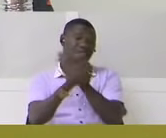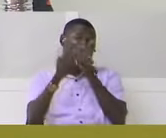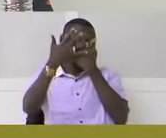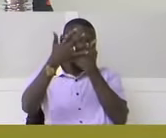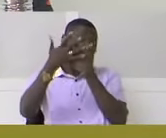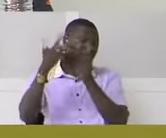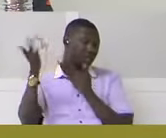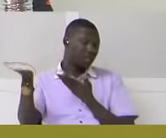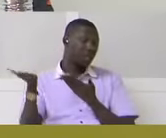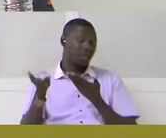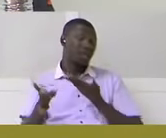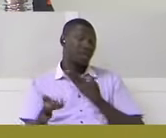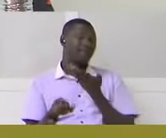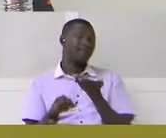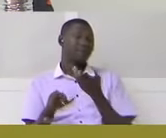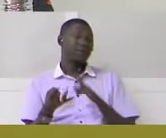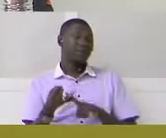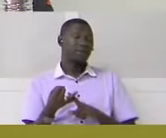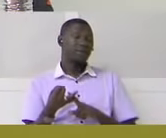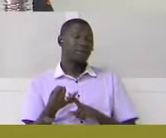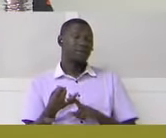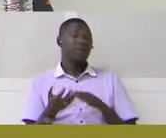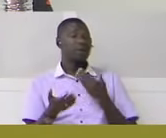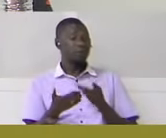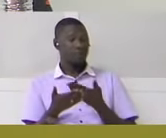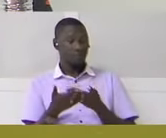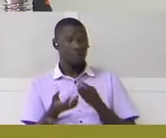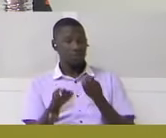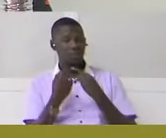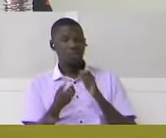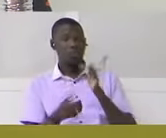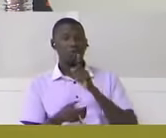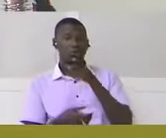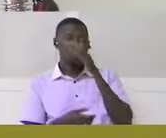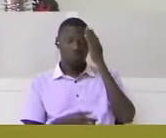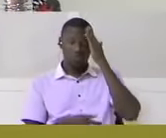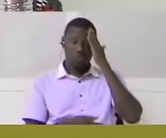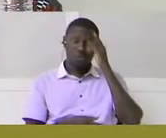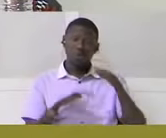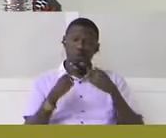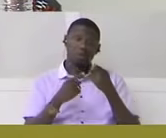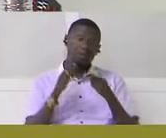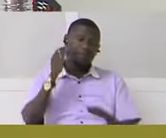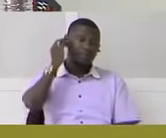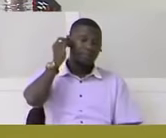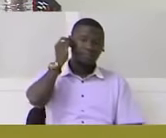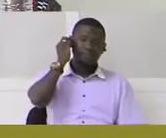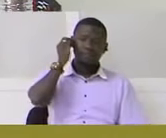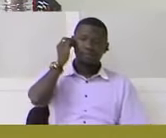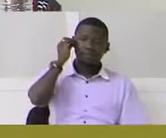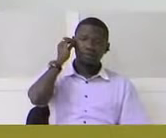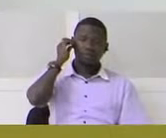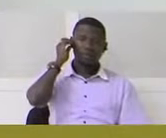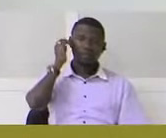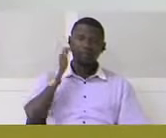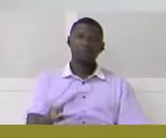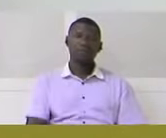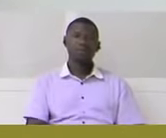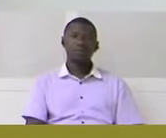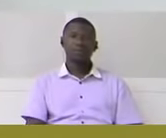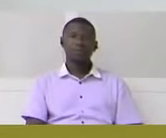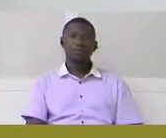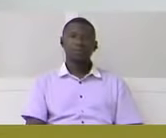dulu mutafang. Kindly tell us what you know. What are the scenarios that